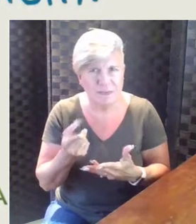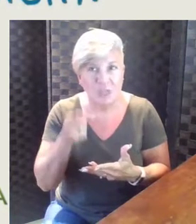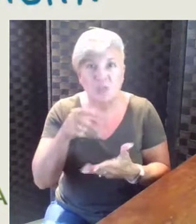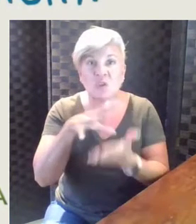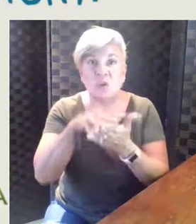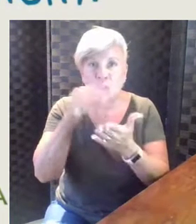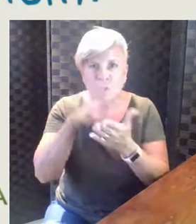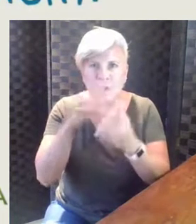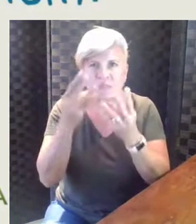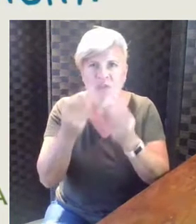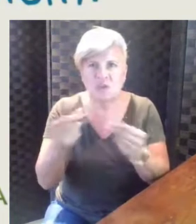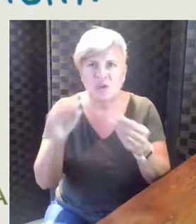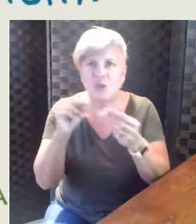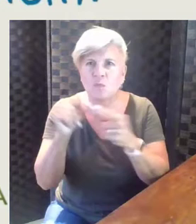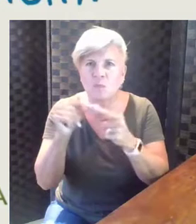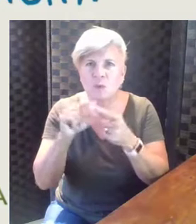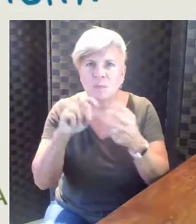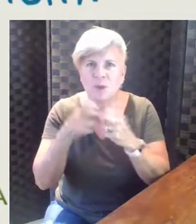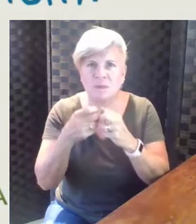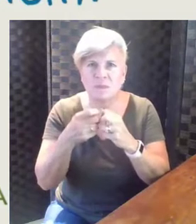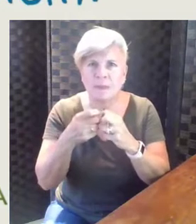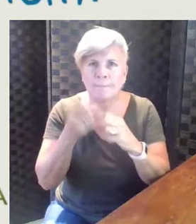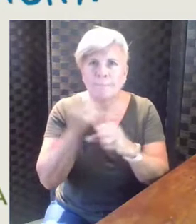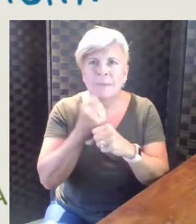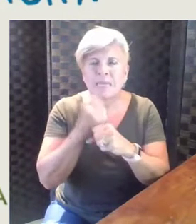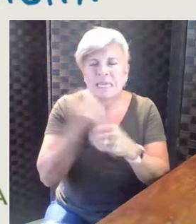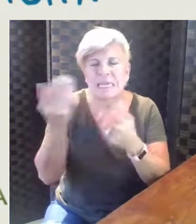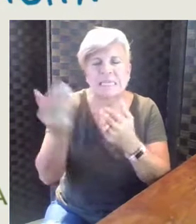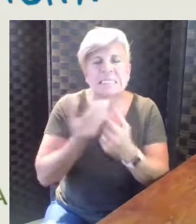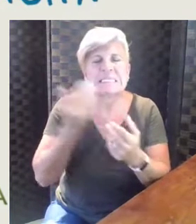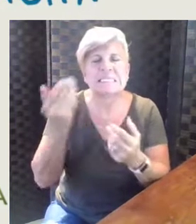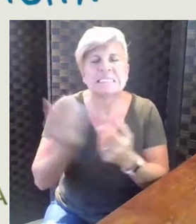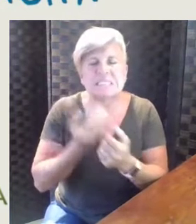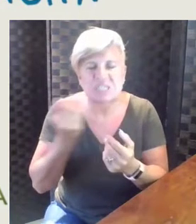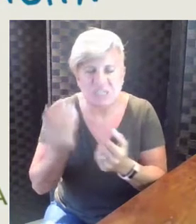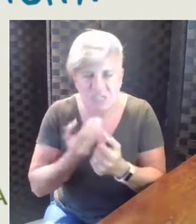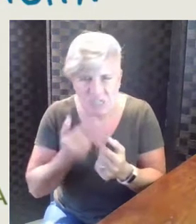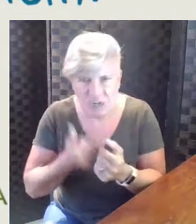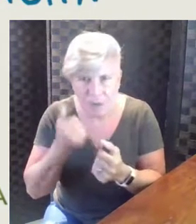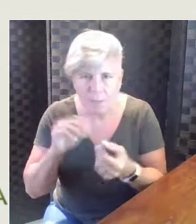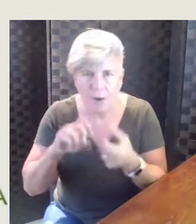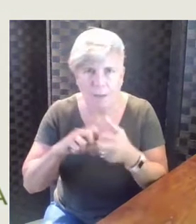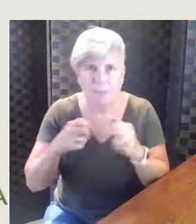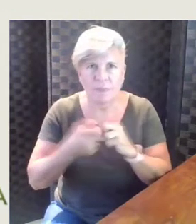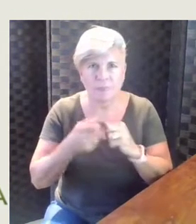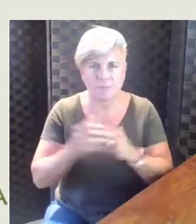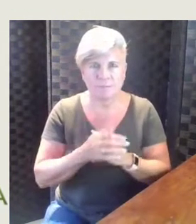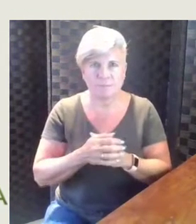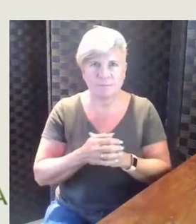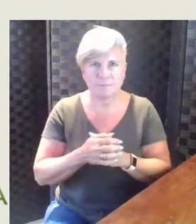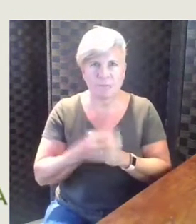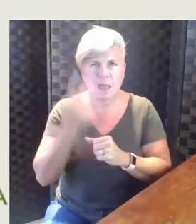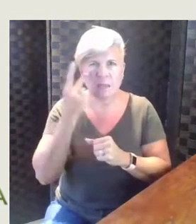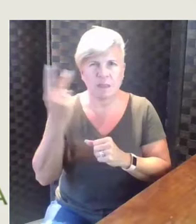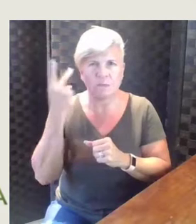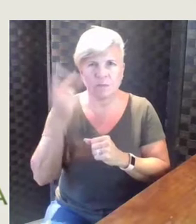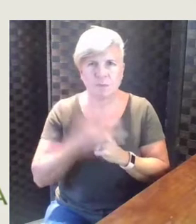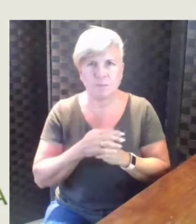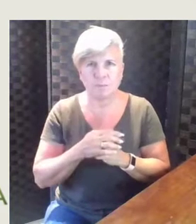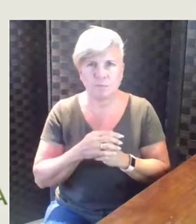In this lesson, you will learn how to solve word problems by making an easier problem. Let's